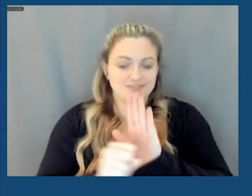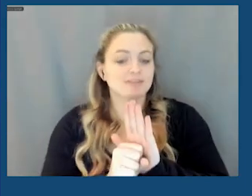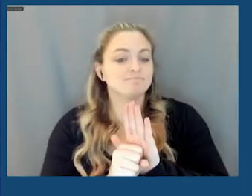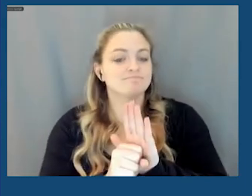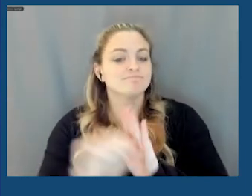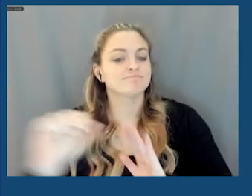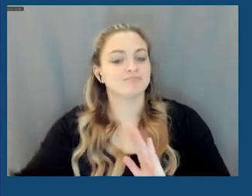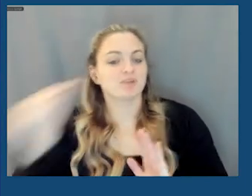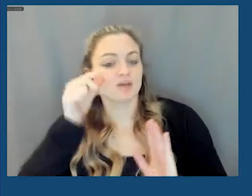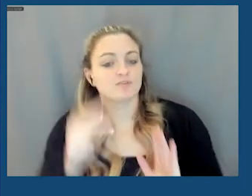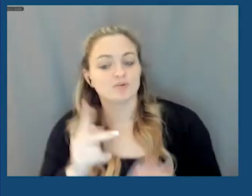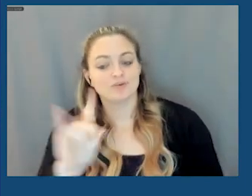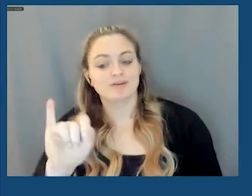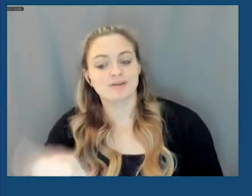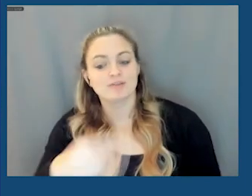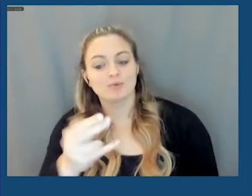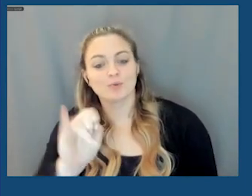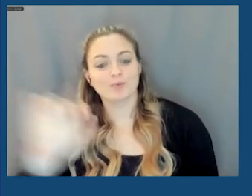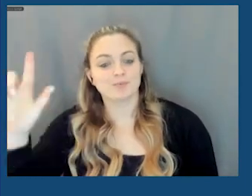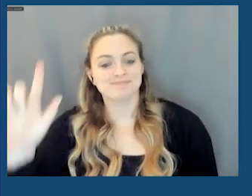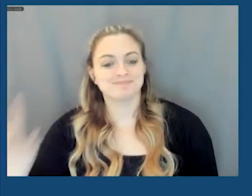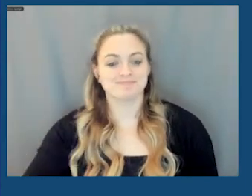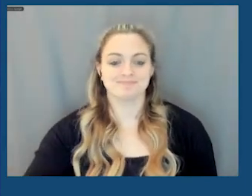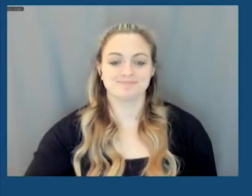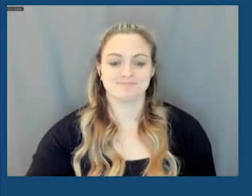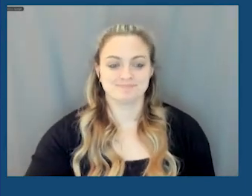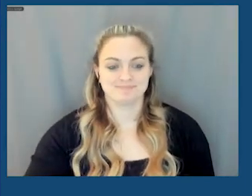Governor Kathy Hochul.